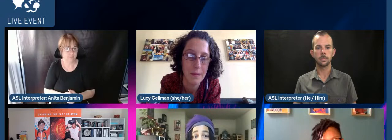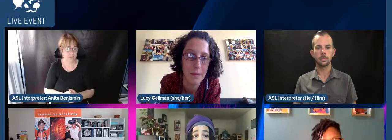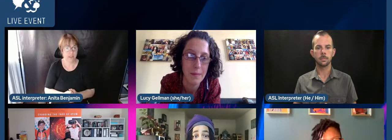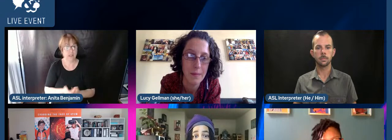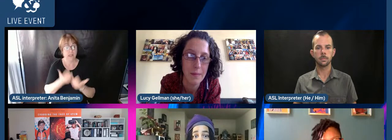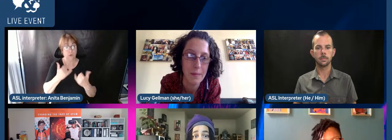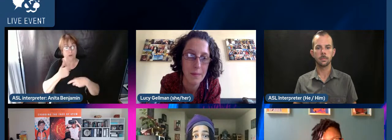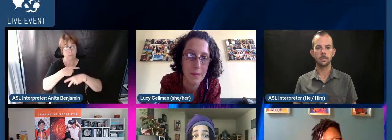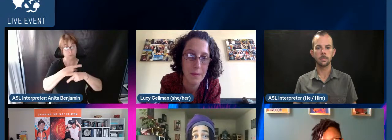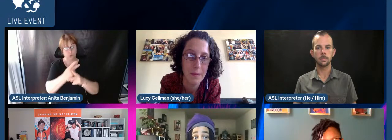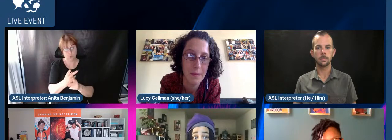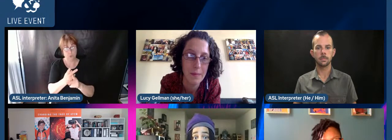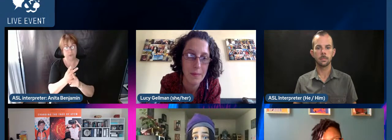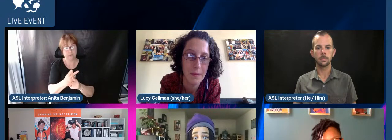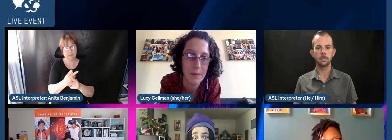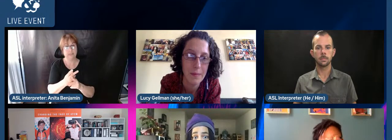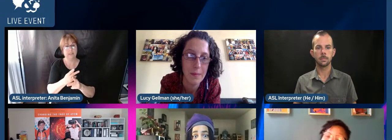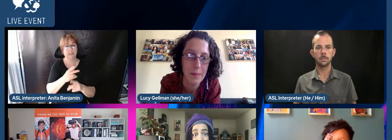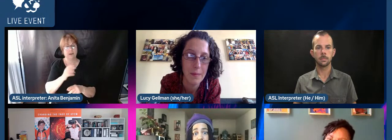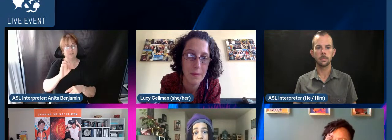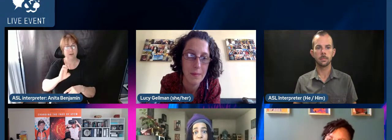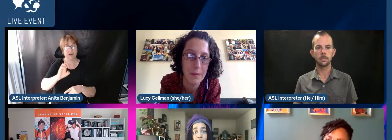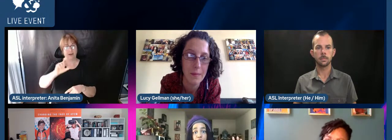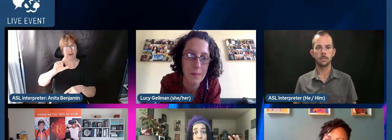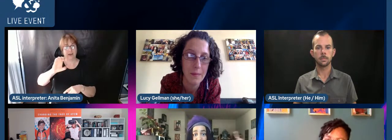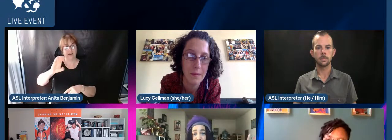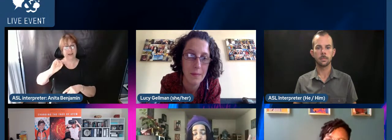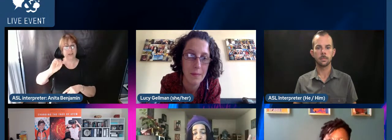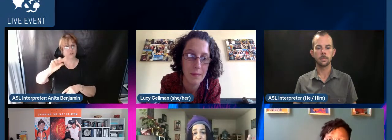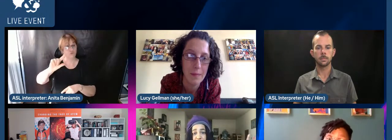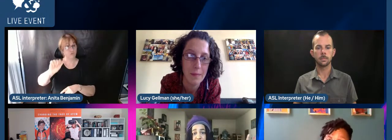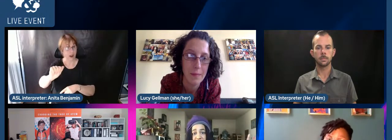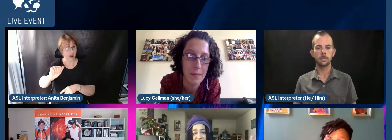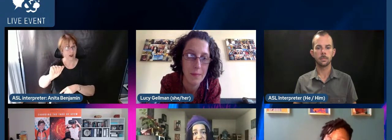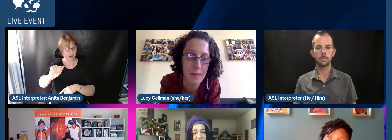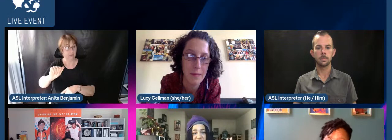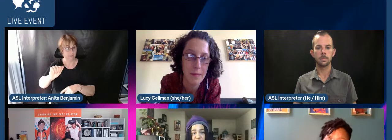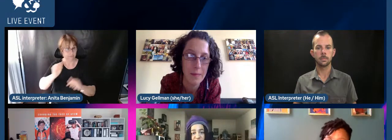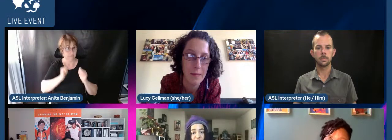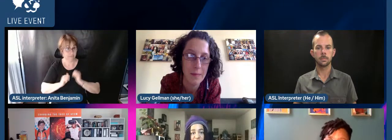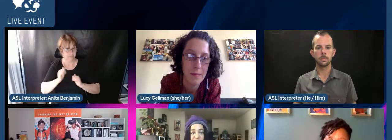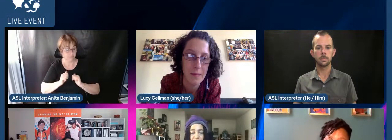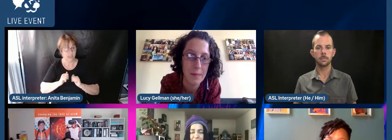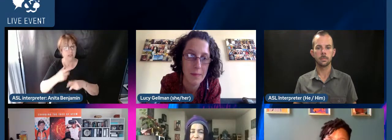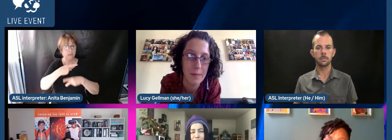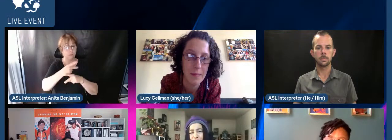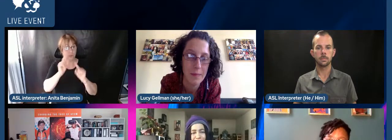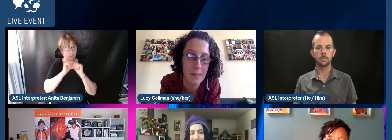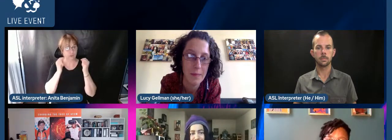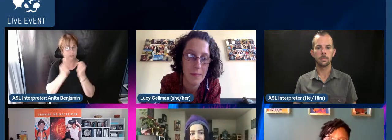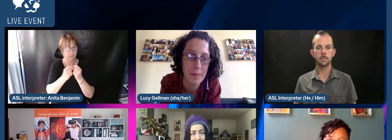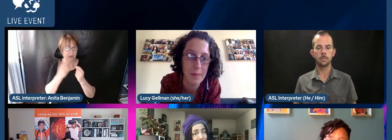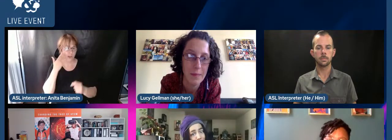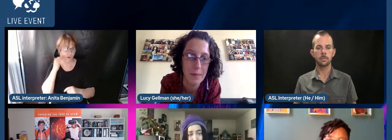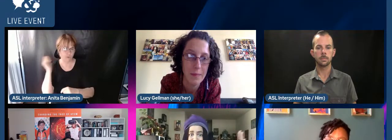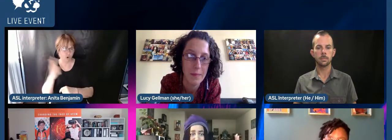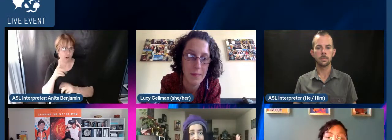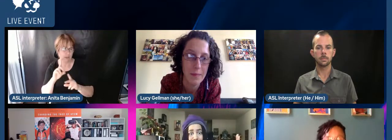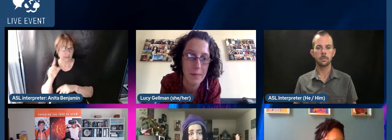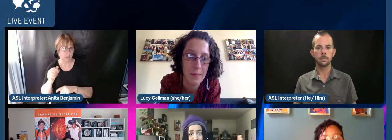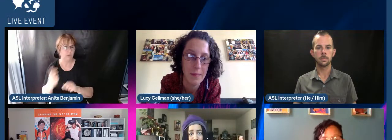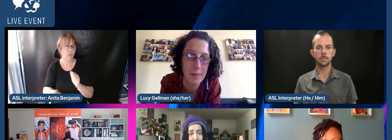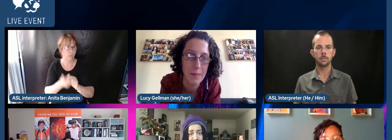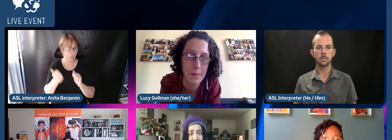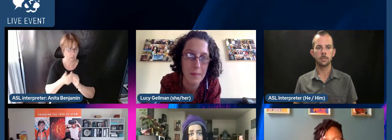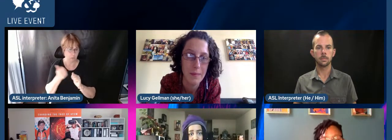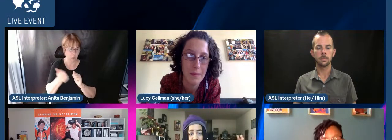producing a production of Electra. The production team, I don't know if we're all disabled, but it's majority